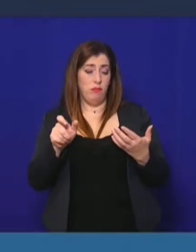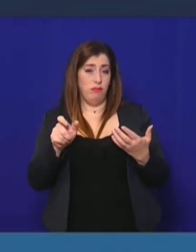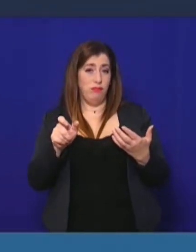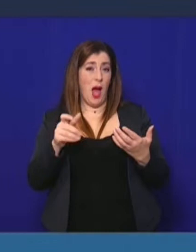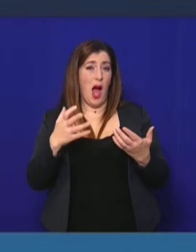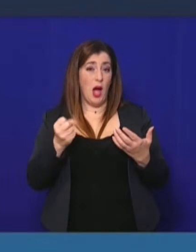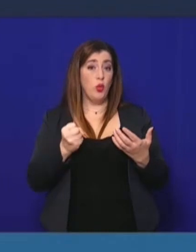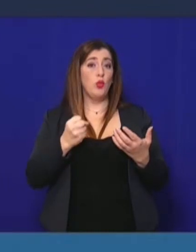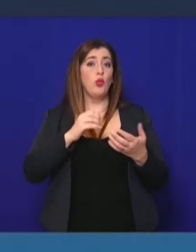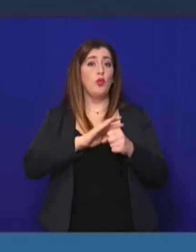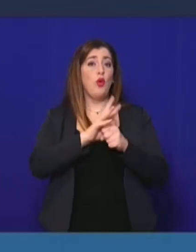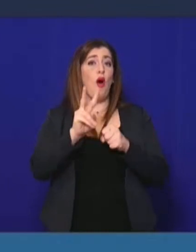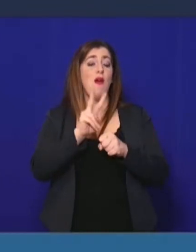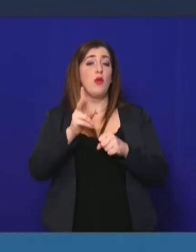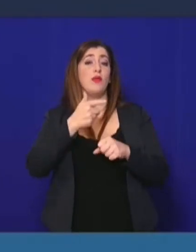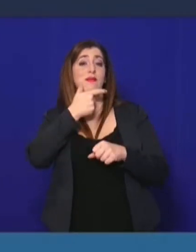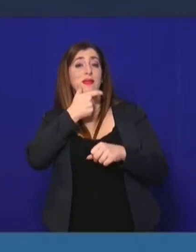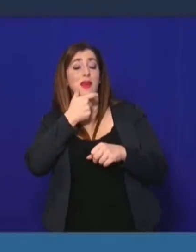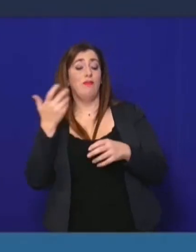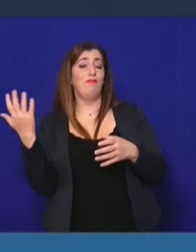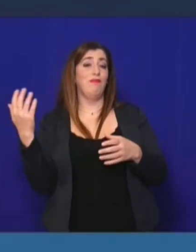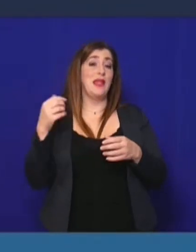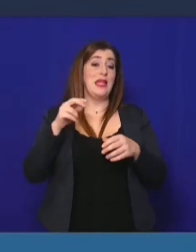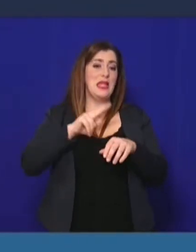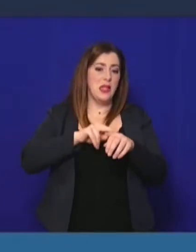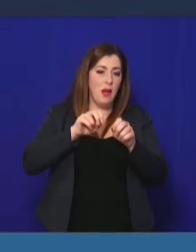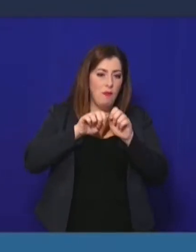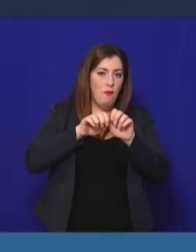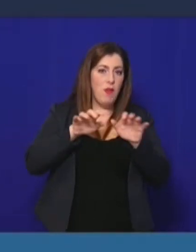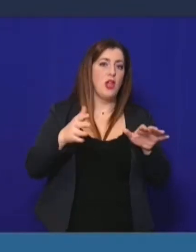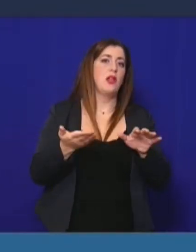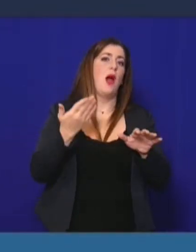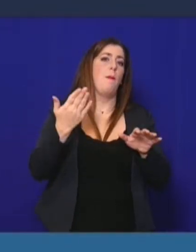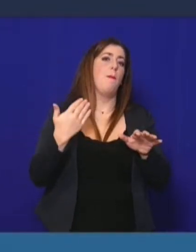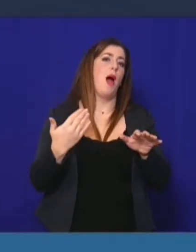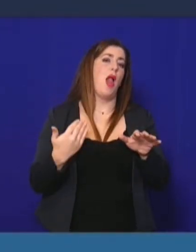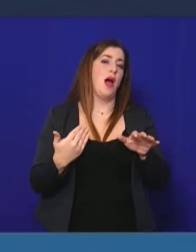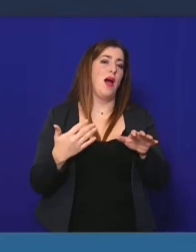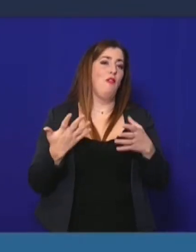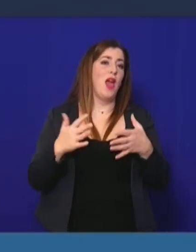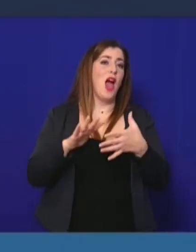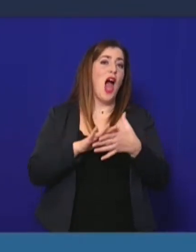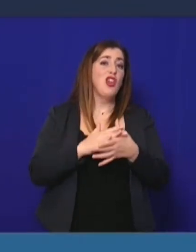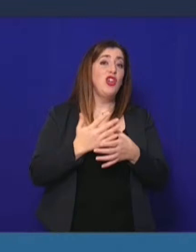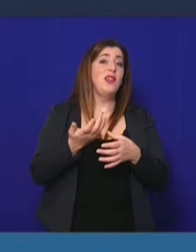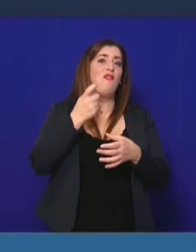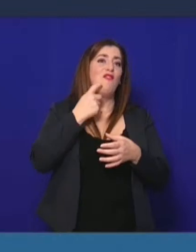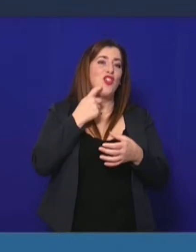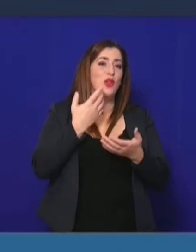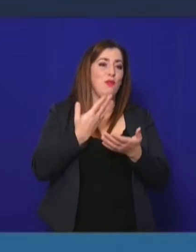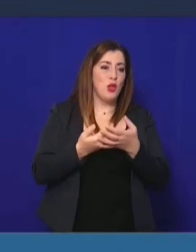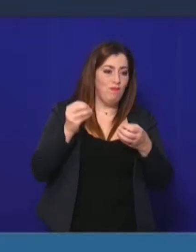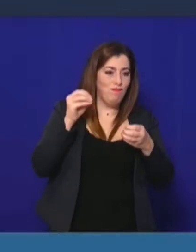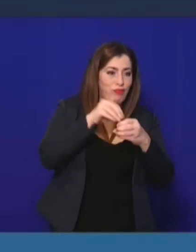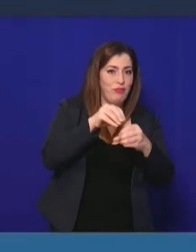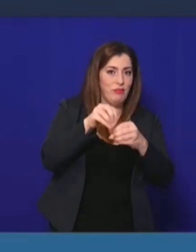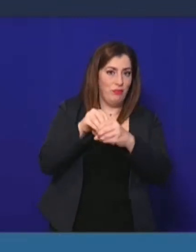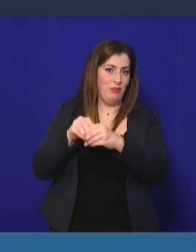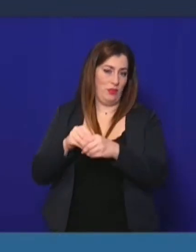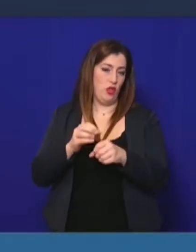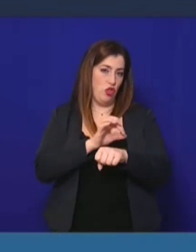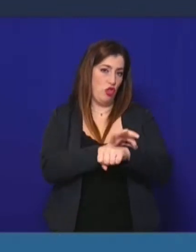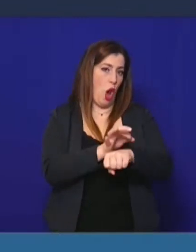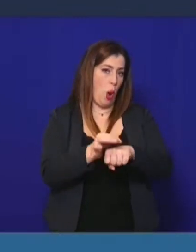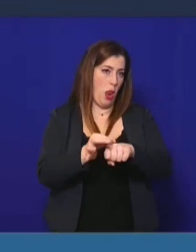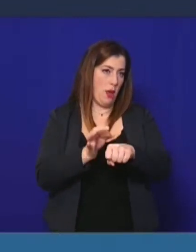oħra. Li dan huwa li nafu dwar dan il-variant li ħareġ sissa huwa li iżidlek it-trasmissjoni.